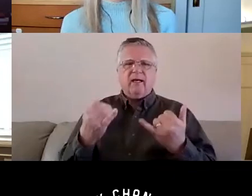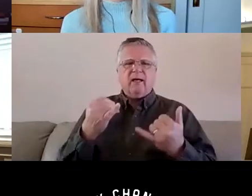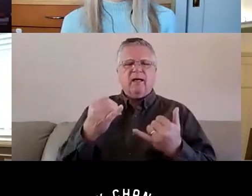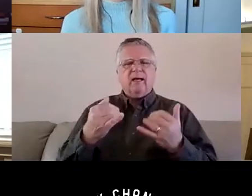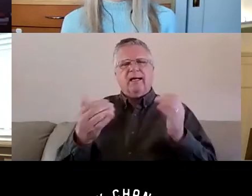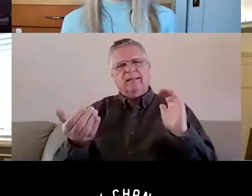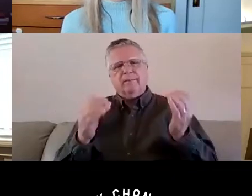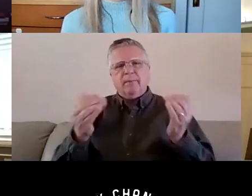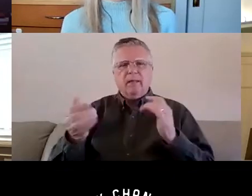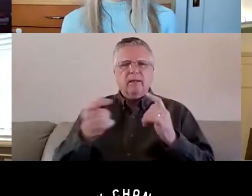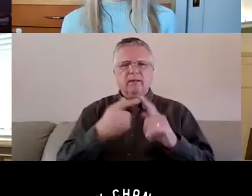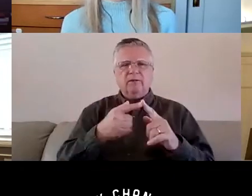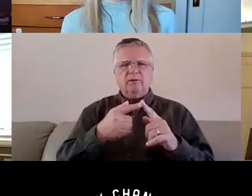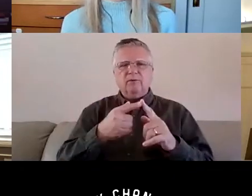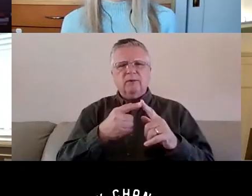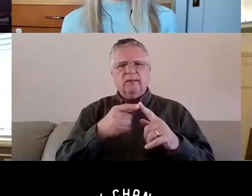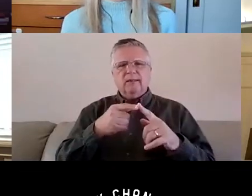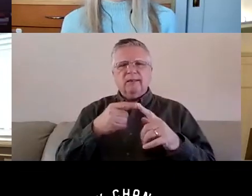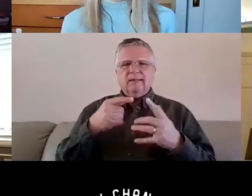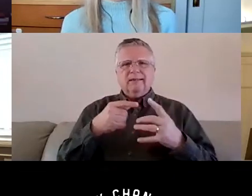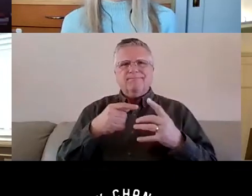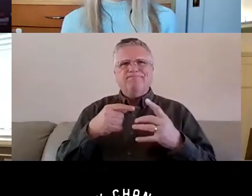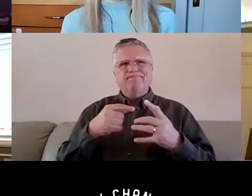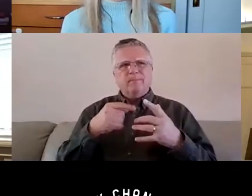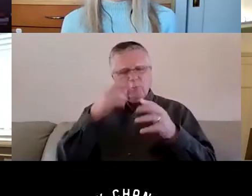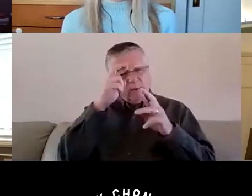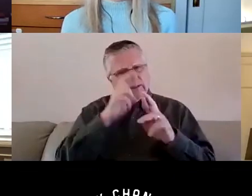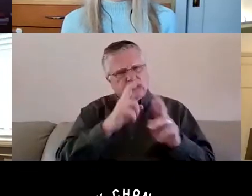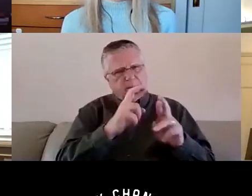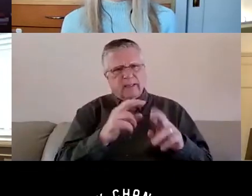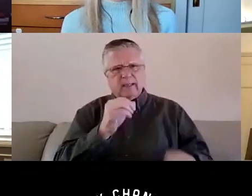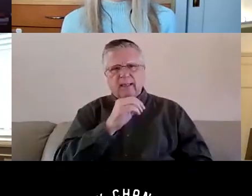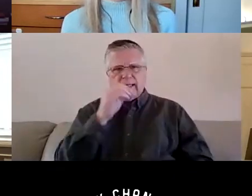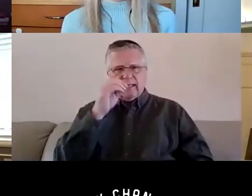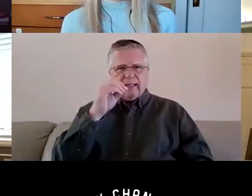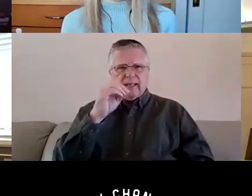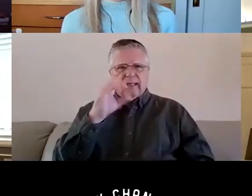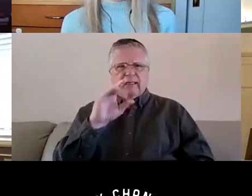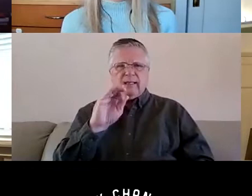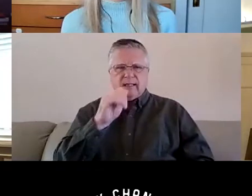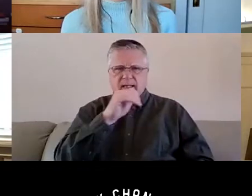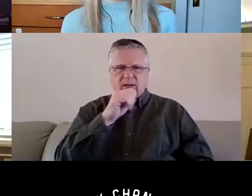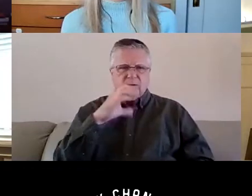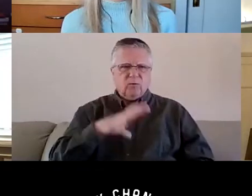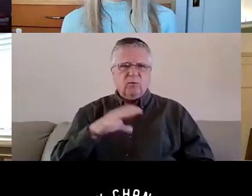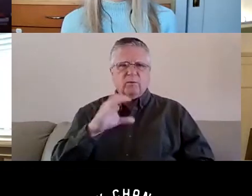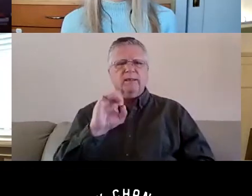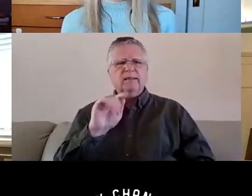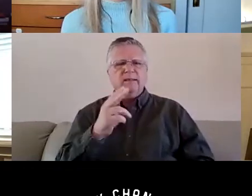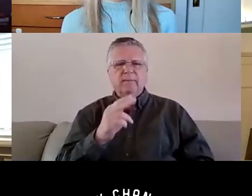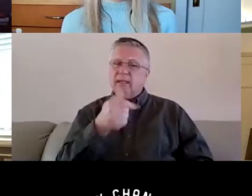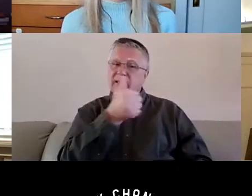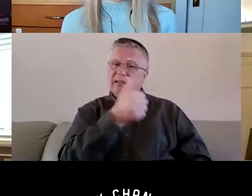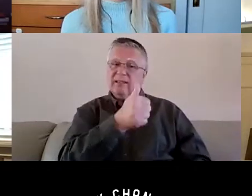in deference to Councilwoman Kale Smith and out of respect for her being the sponsor of the bill, and the fact that we do